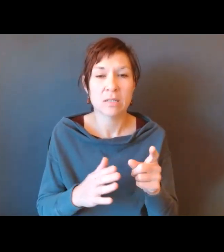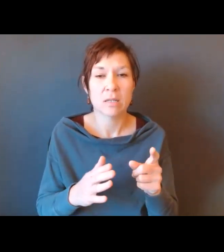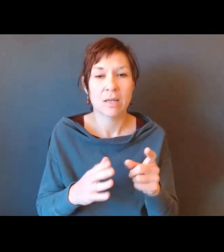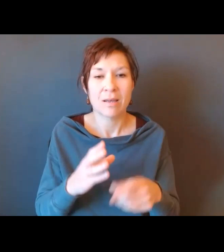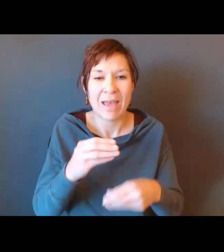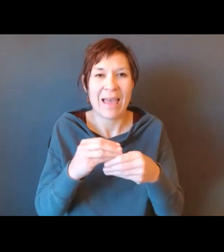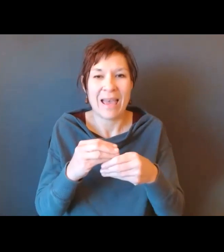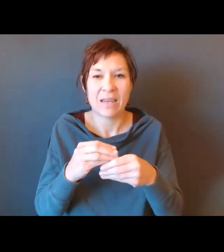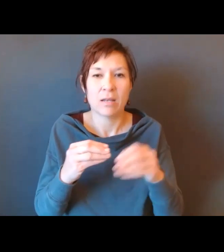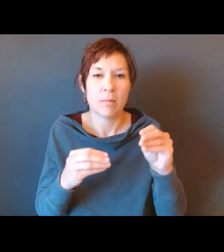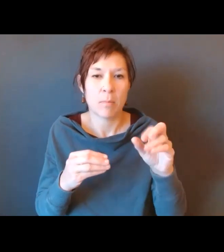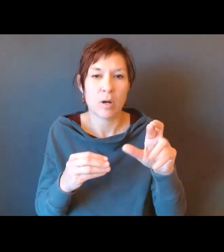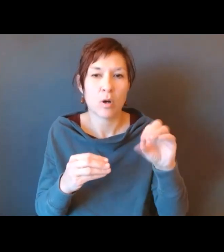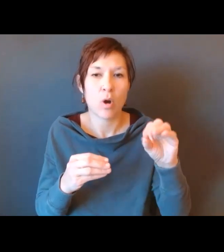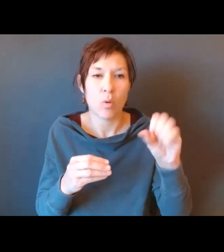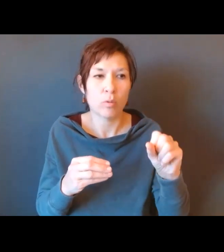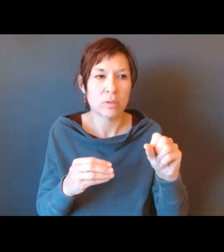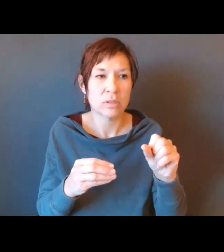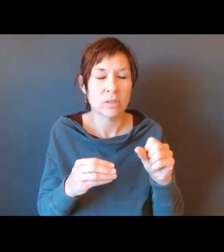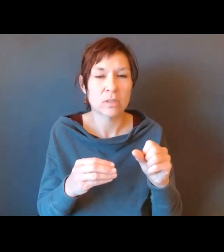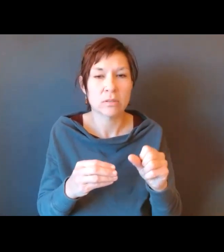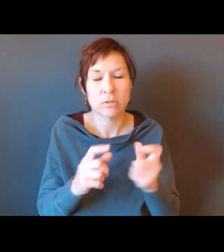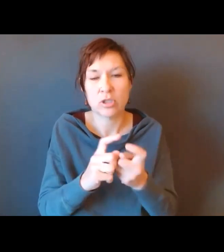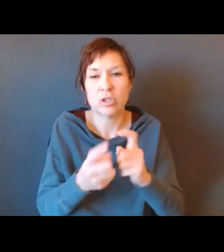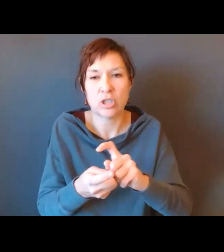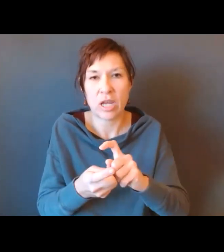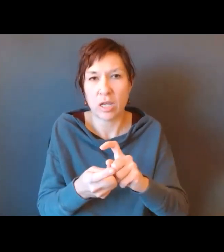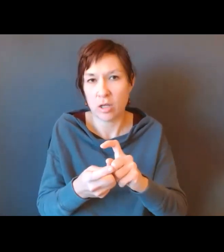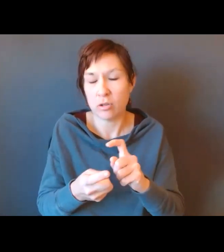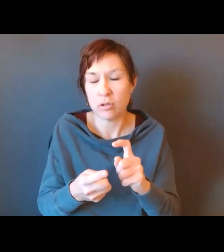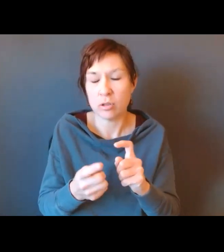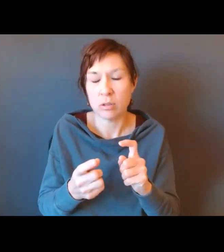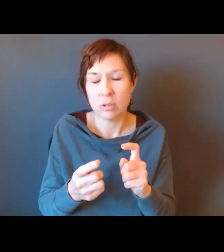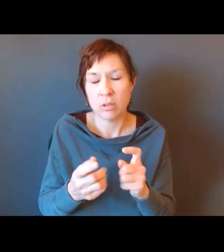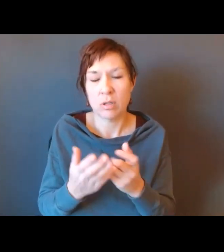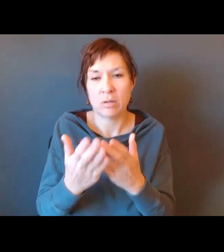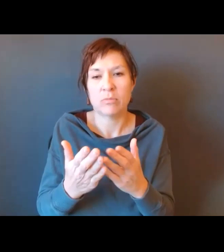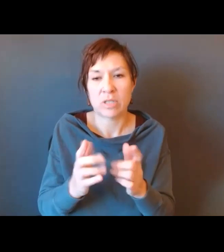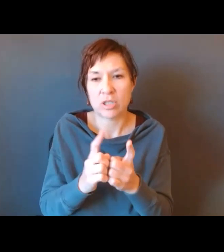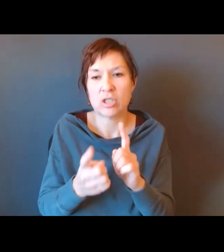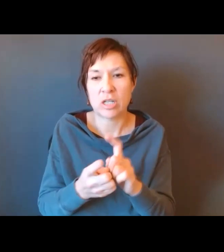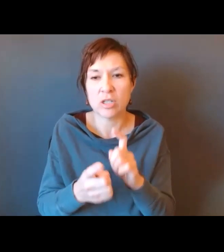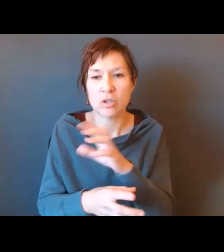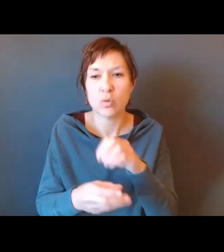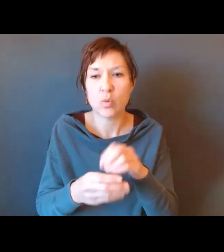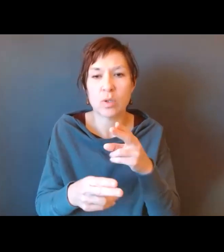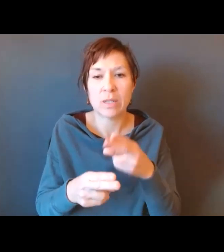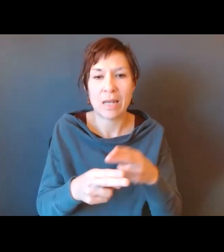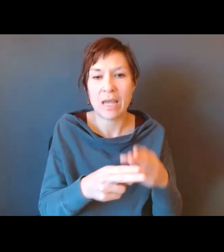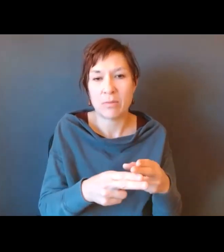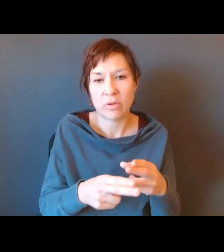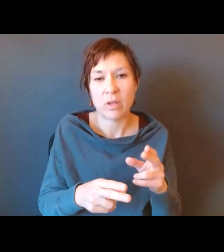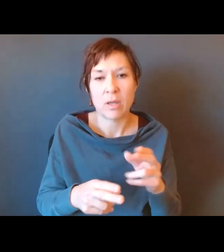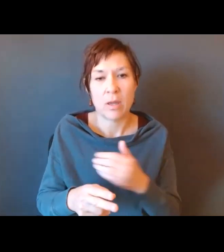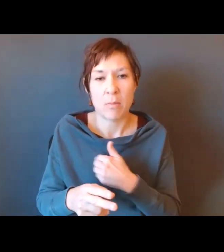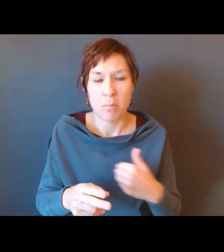made for the future and also for the past set of minutes, which is that we would include the names of